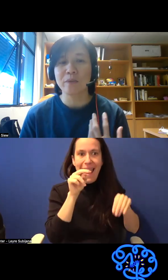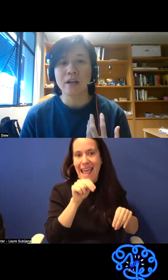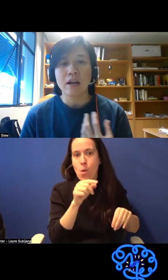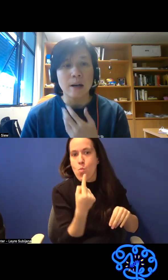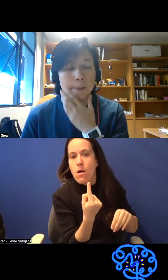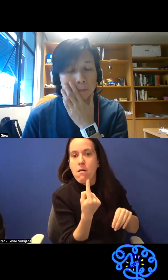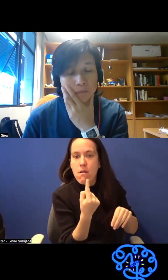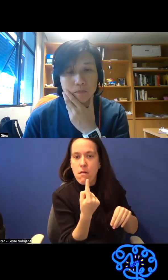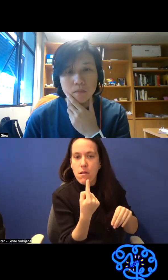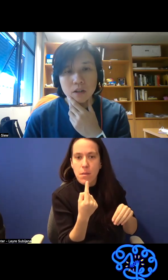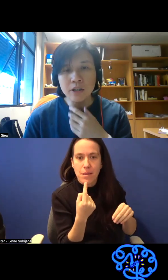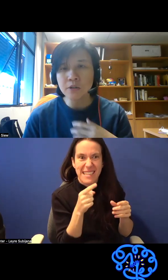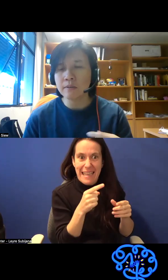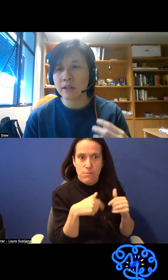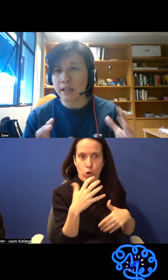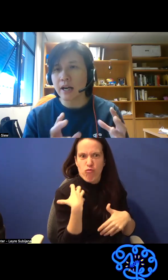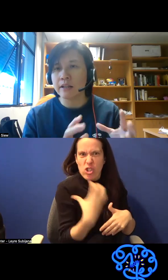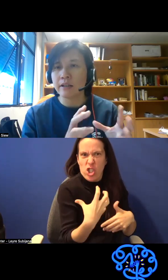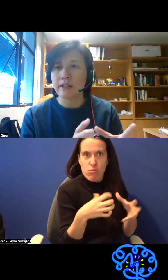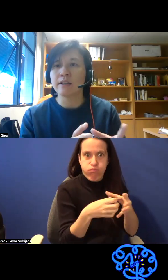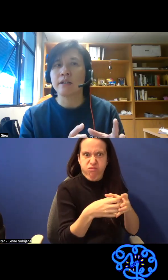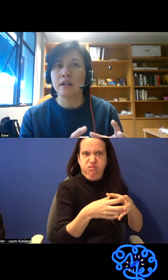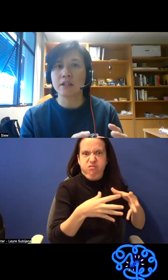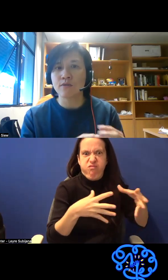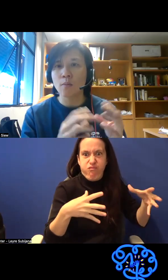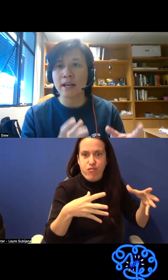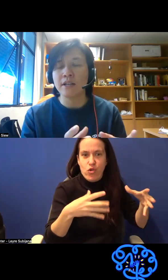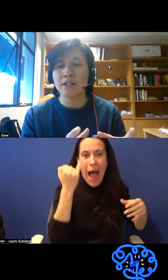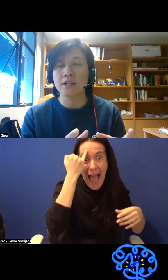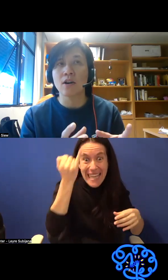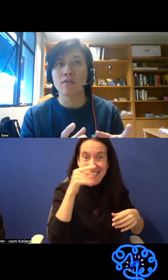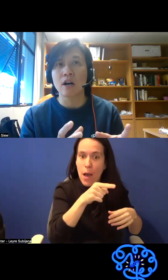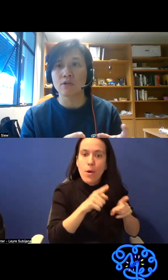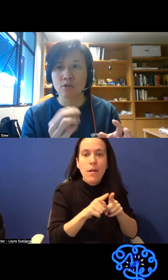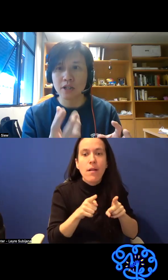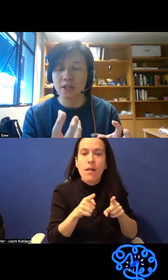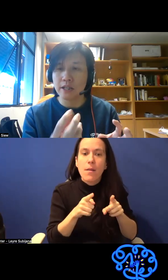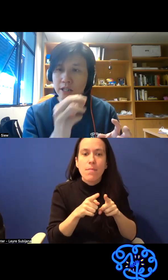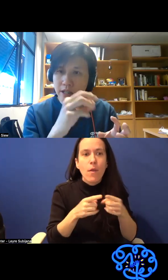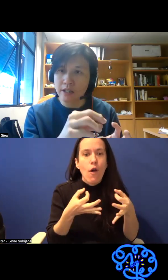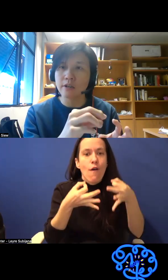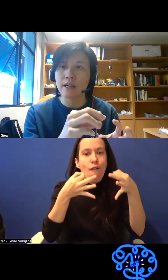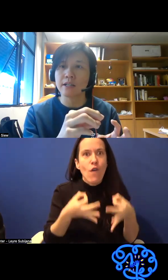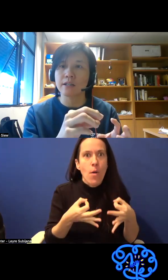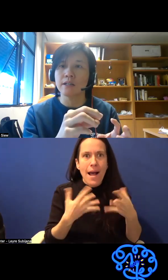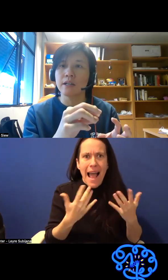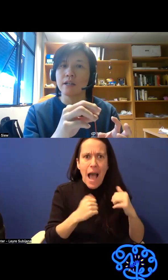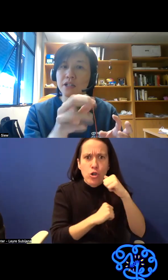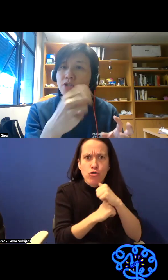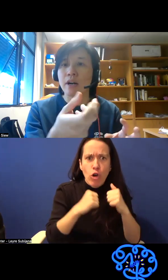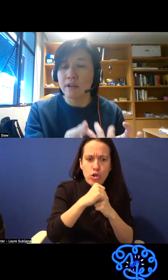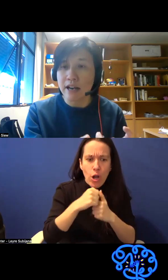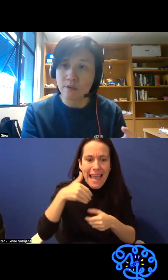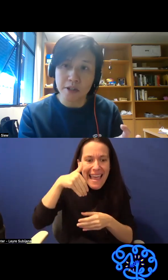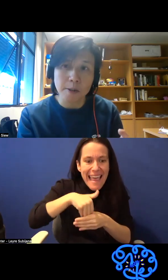richer. Um, and so the key idea here is that it's a formalization of how structure in the internal lexicon